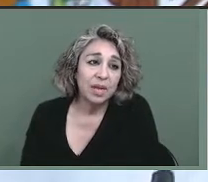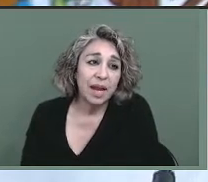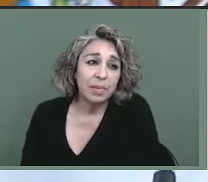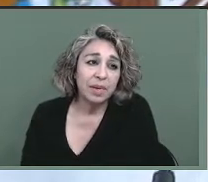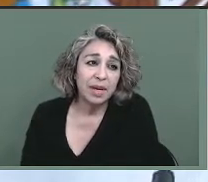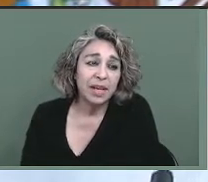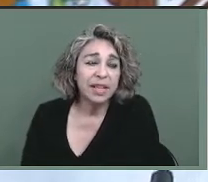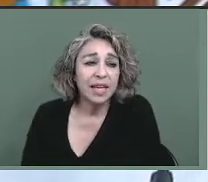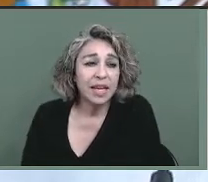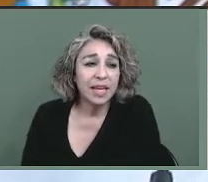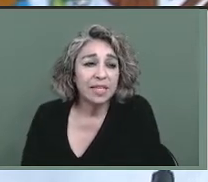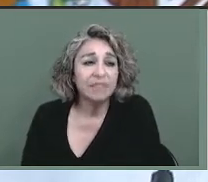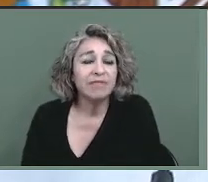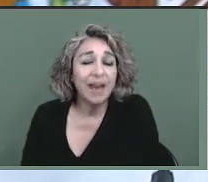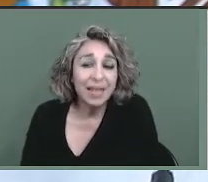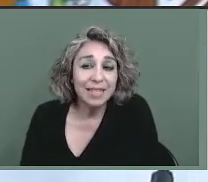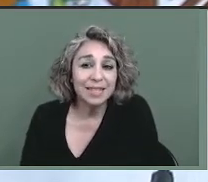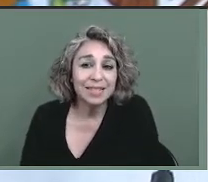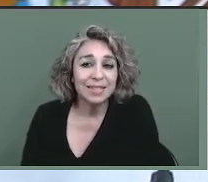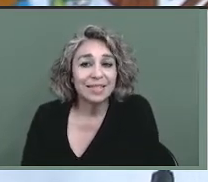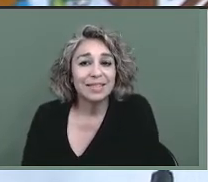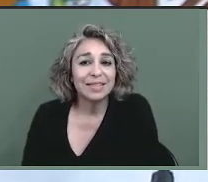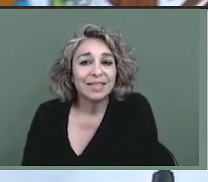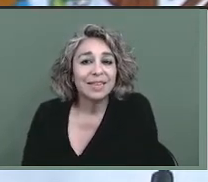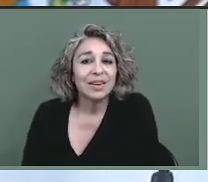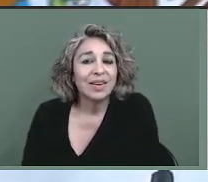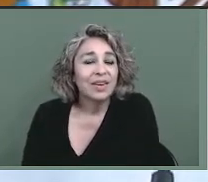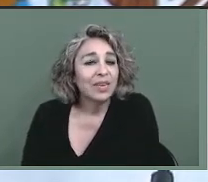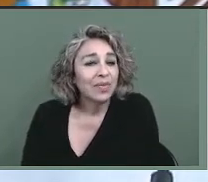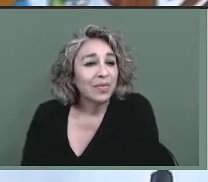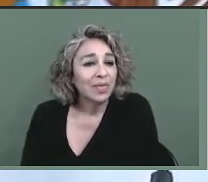would happen in the case of violence.